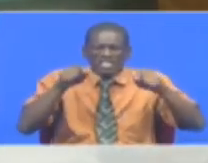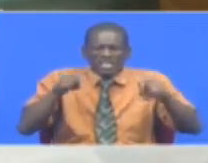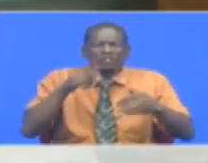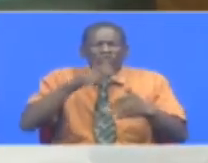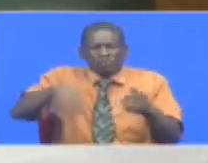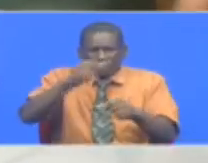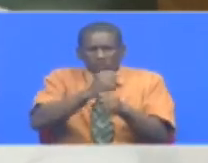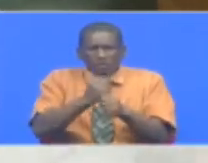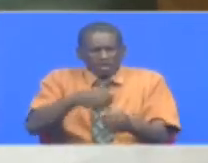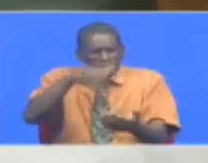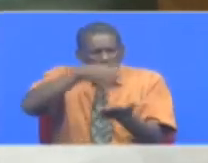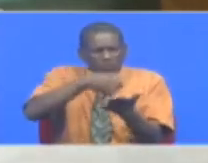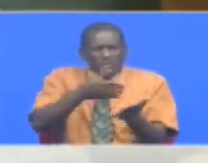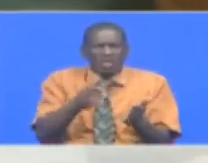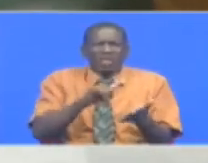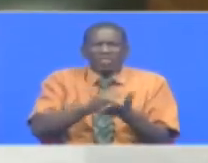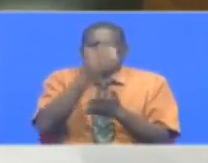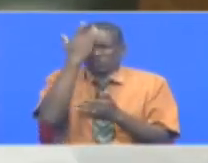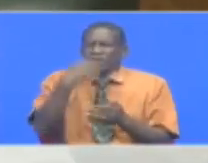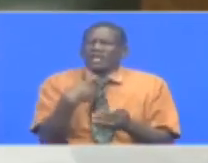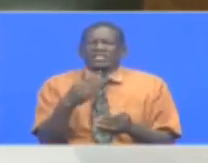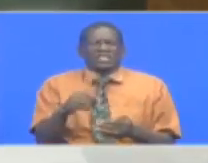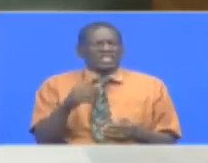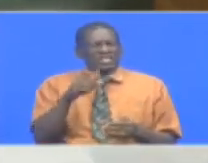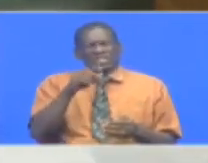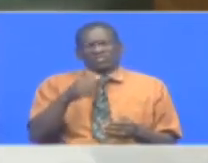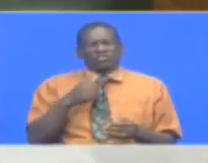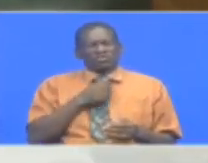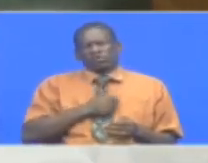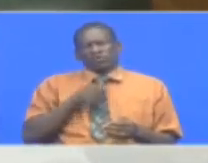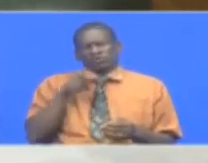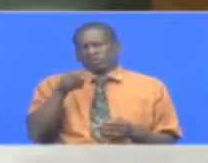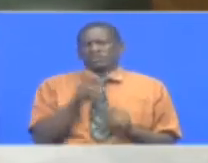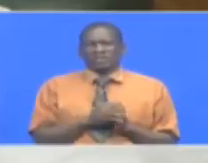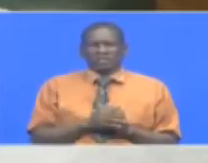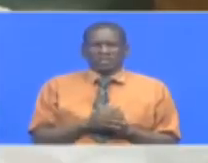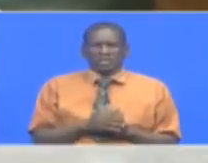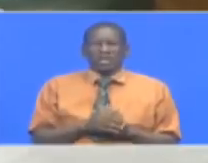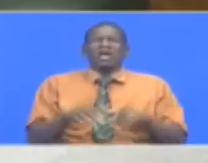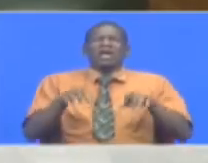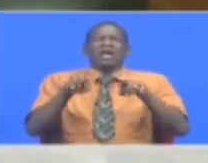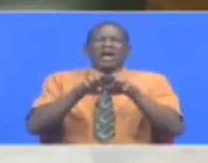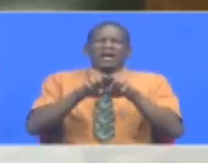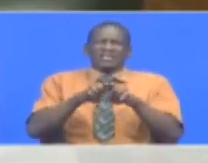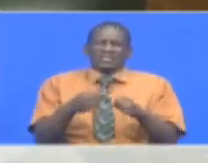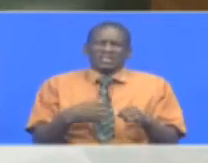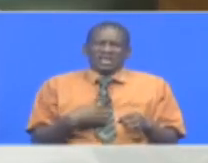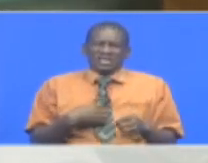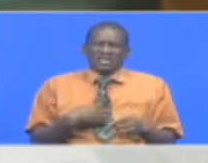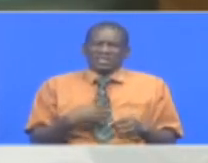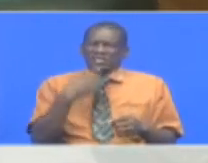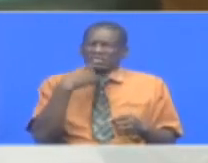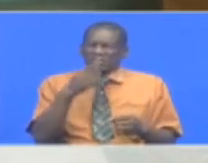yeah? And this is why I'm saying it's very unfortunate, yeah? But like I want to reiterate,